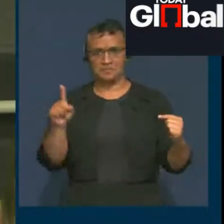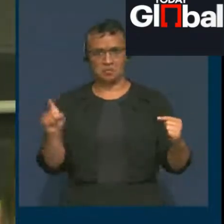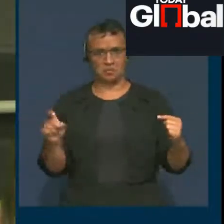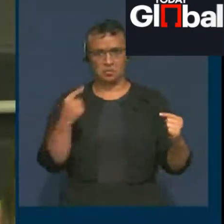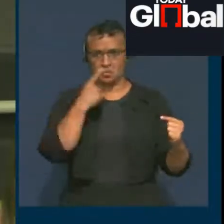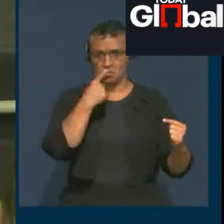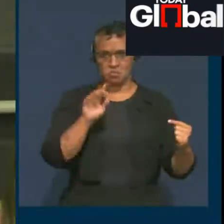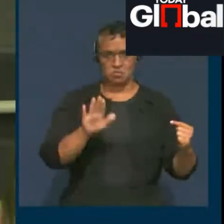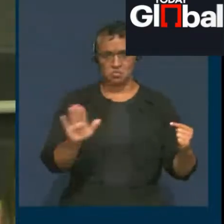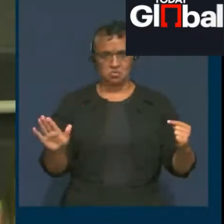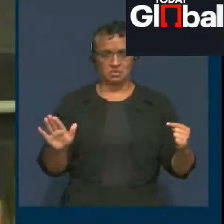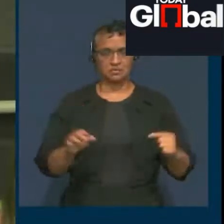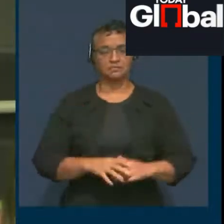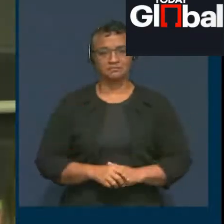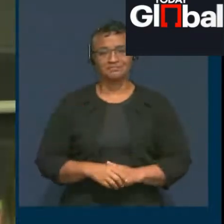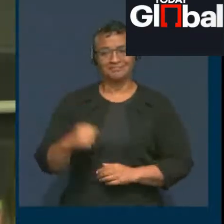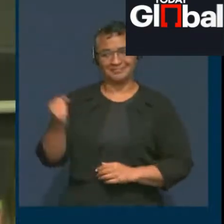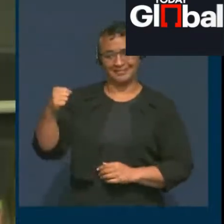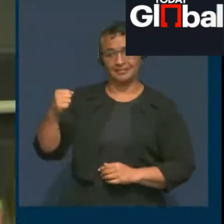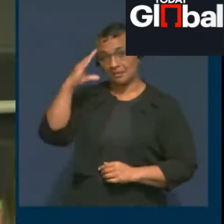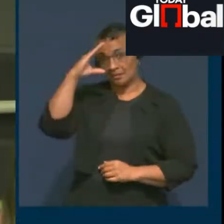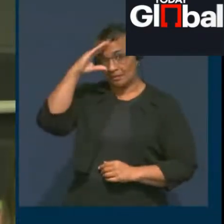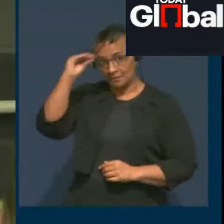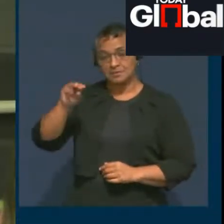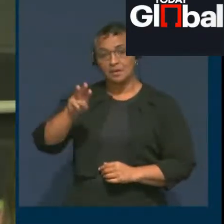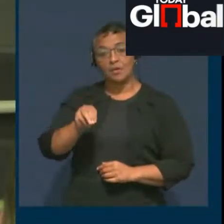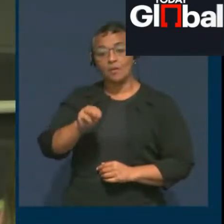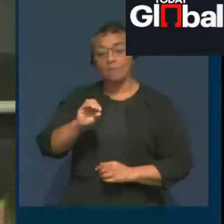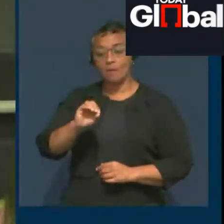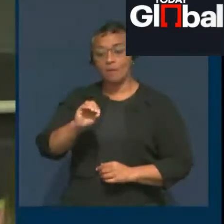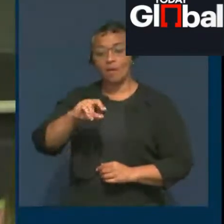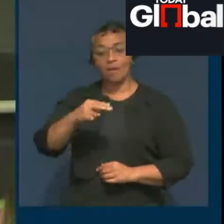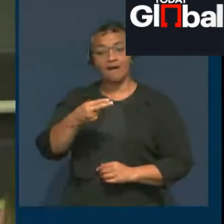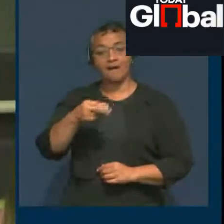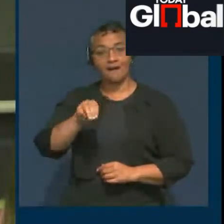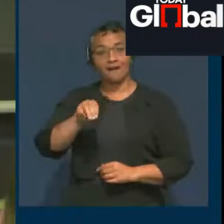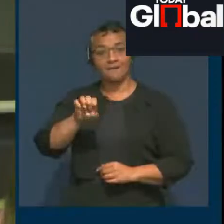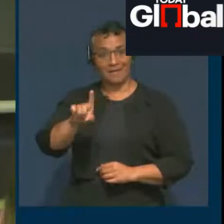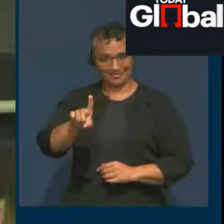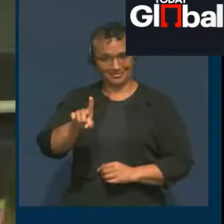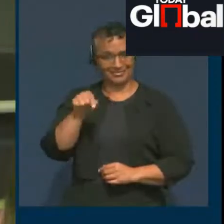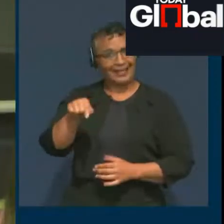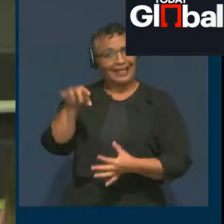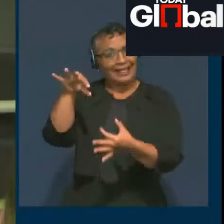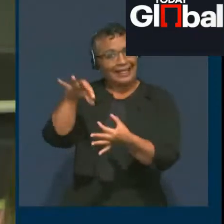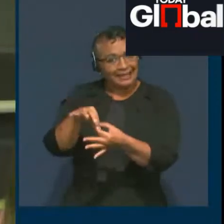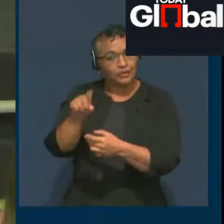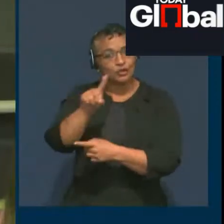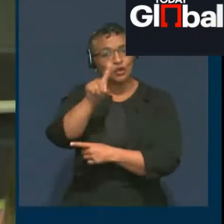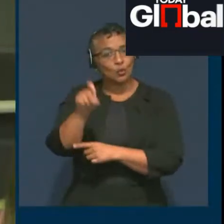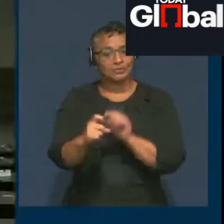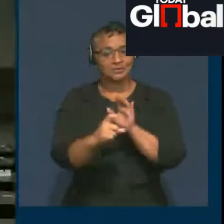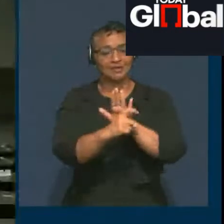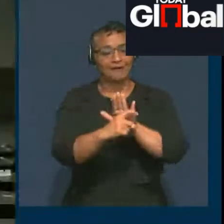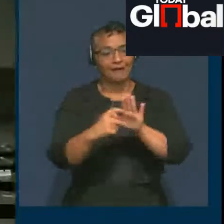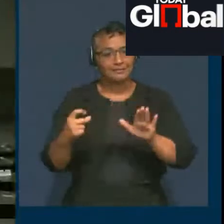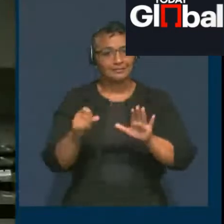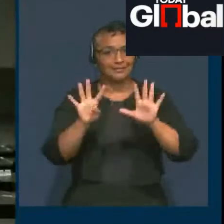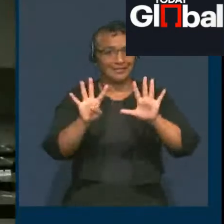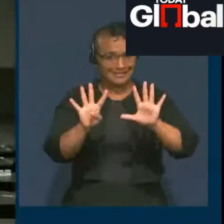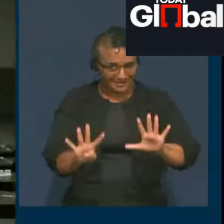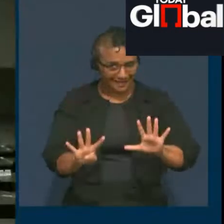Yes, Mr. Muhammad Alger, you have the floor. Question about Article